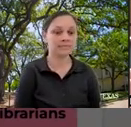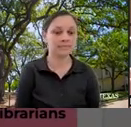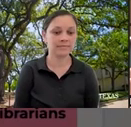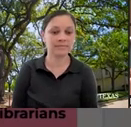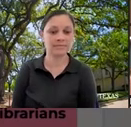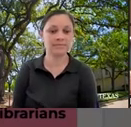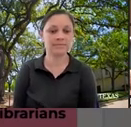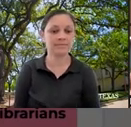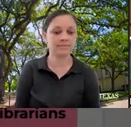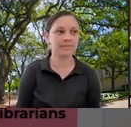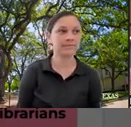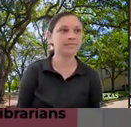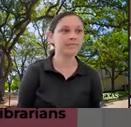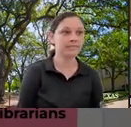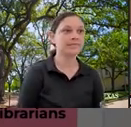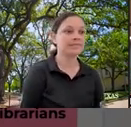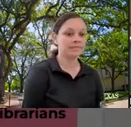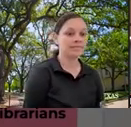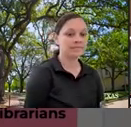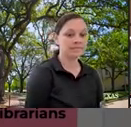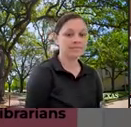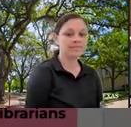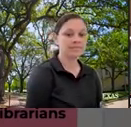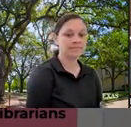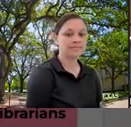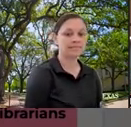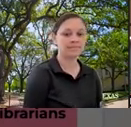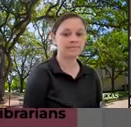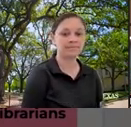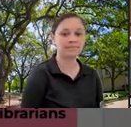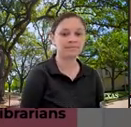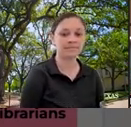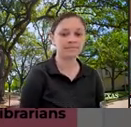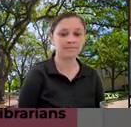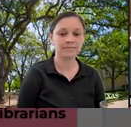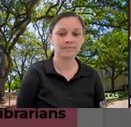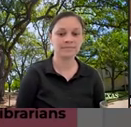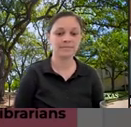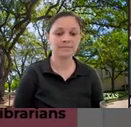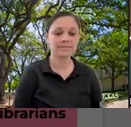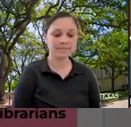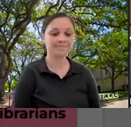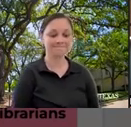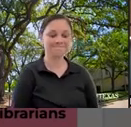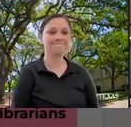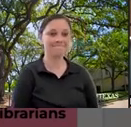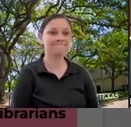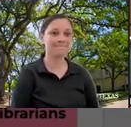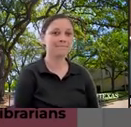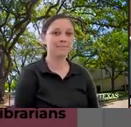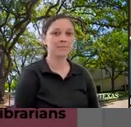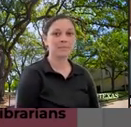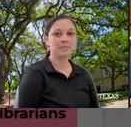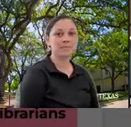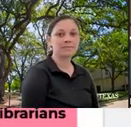two groups, because you have that aspect of social media that recreates, you know, the parents you're talking to in the park, you know, kind of situation,